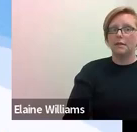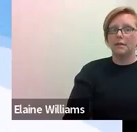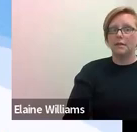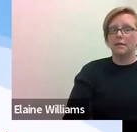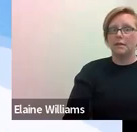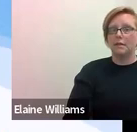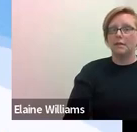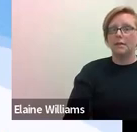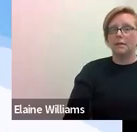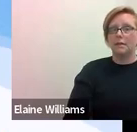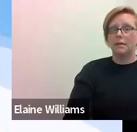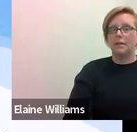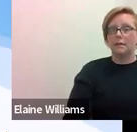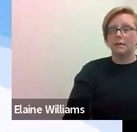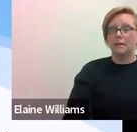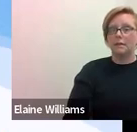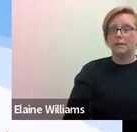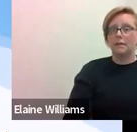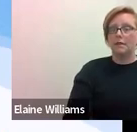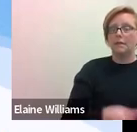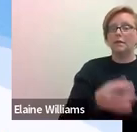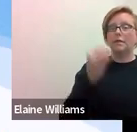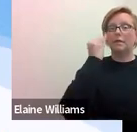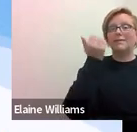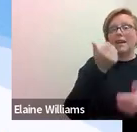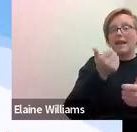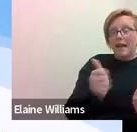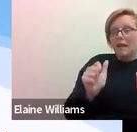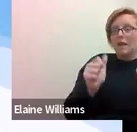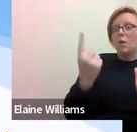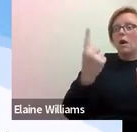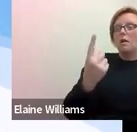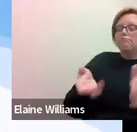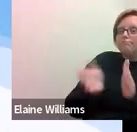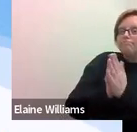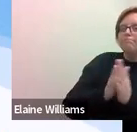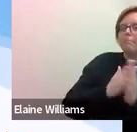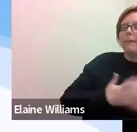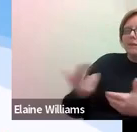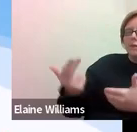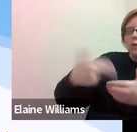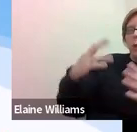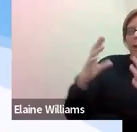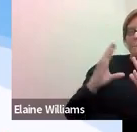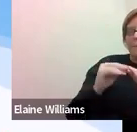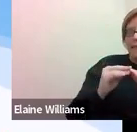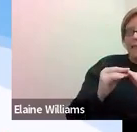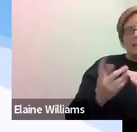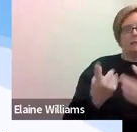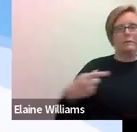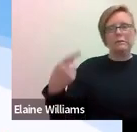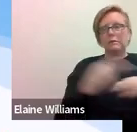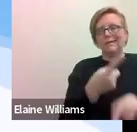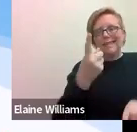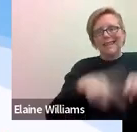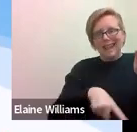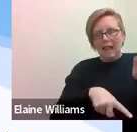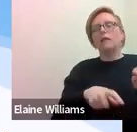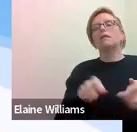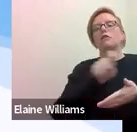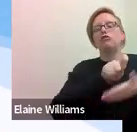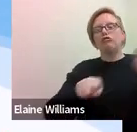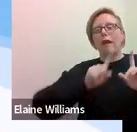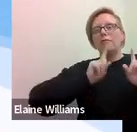And if any requested team members are unavailable to attend the transition meeting, they should send a written report with the child's progress updates,